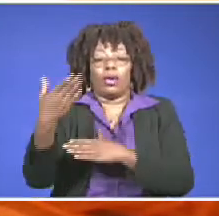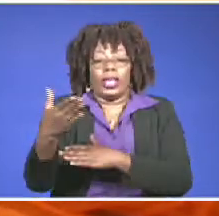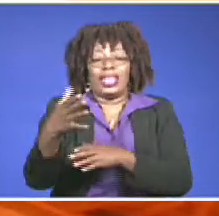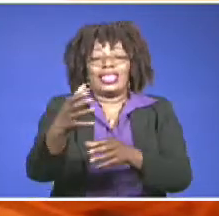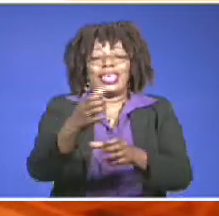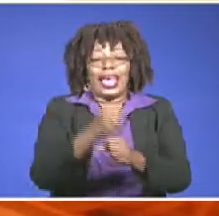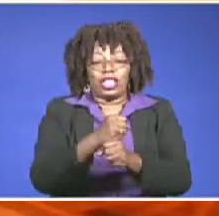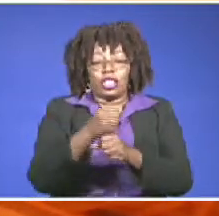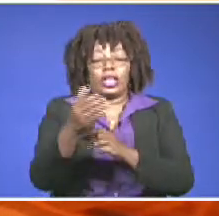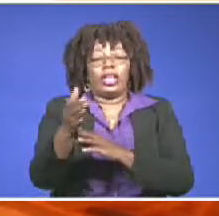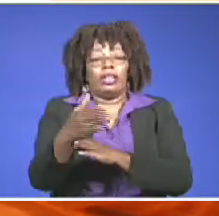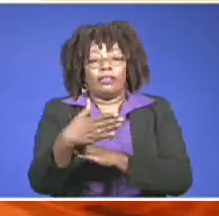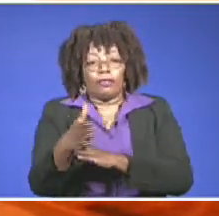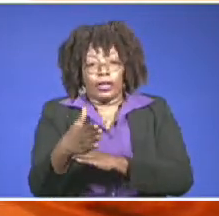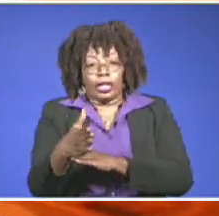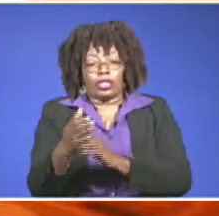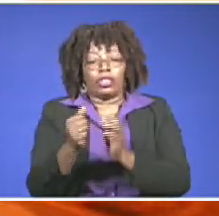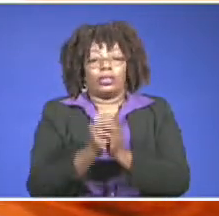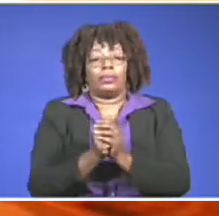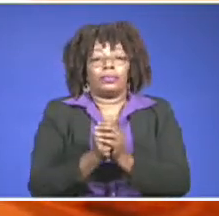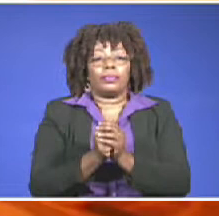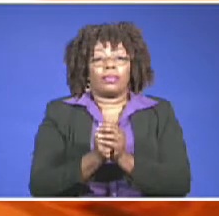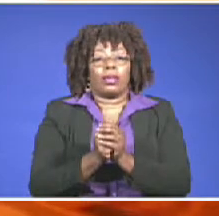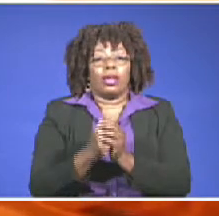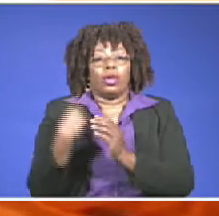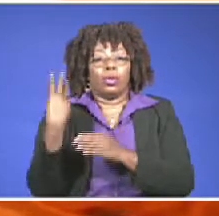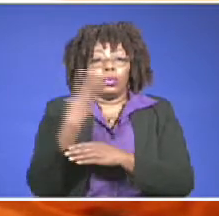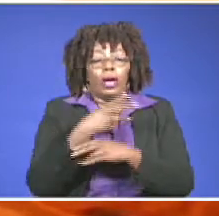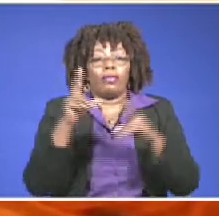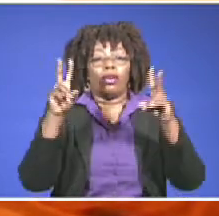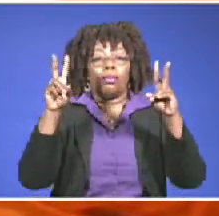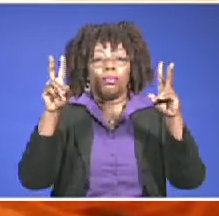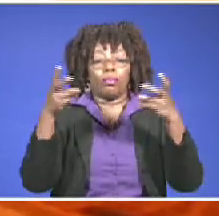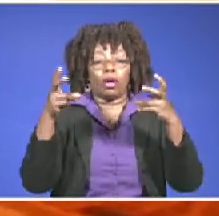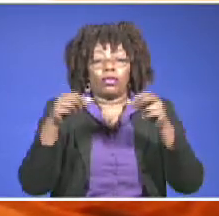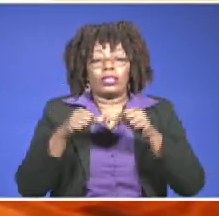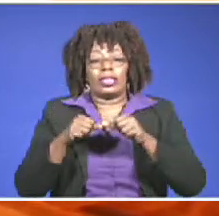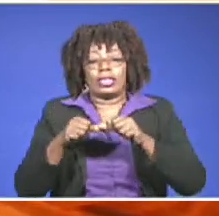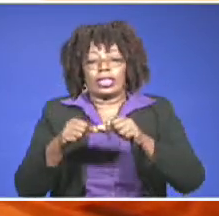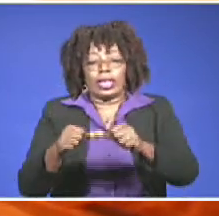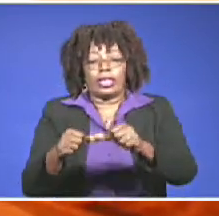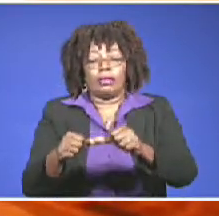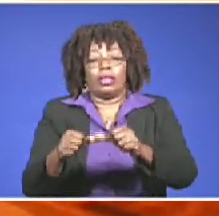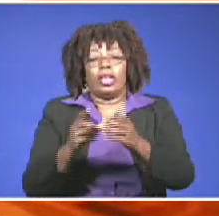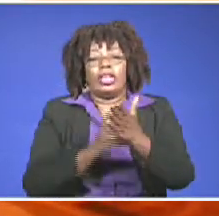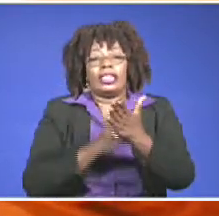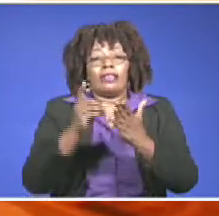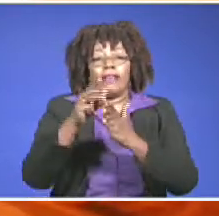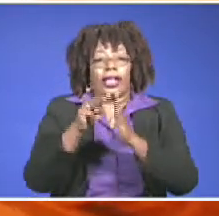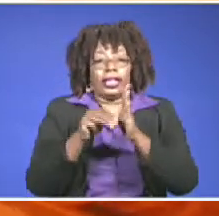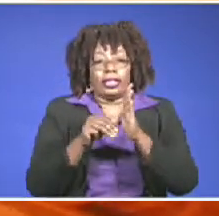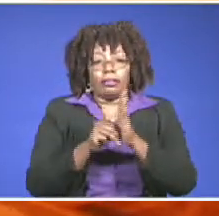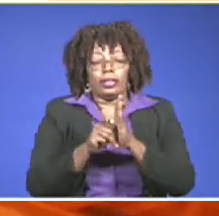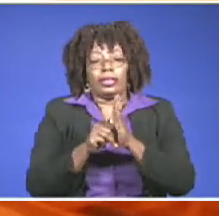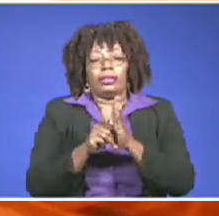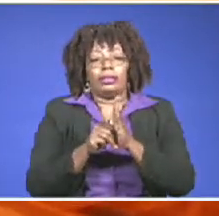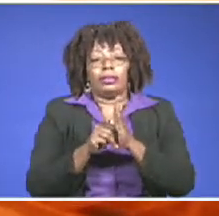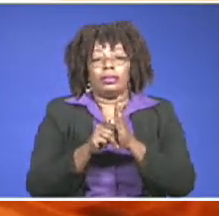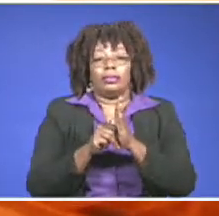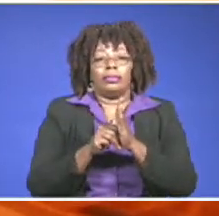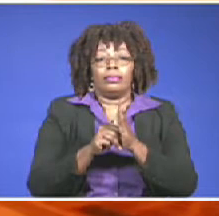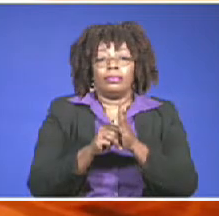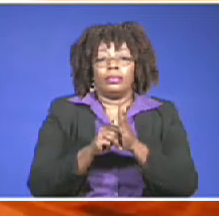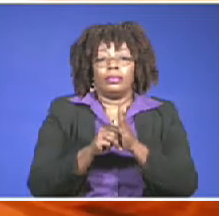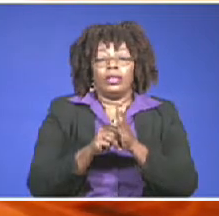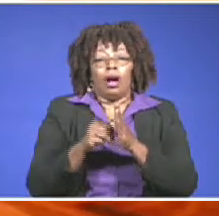fish. Again, we have as a motto in sustainable development of the sector, so sustainable